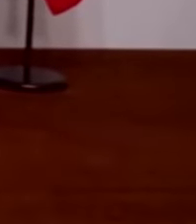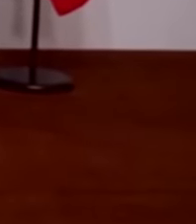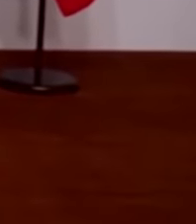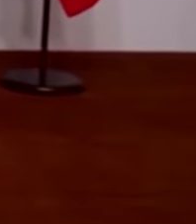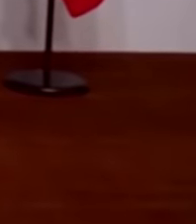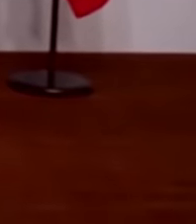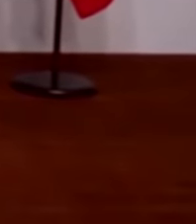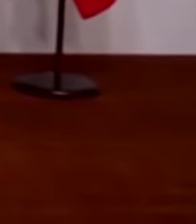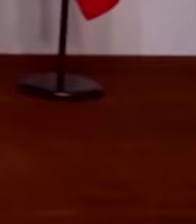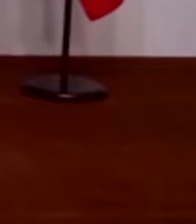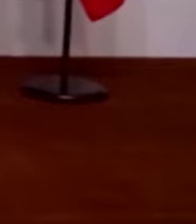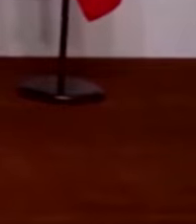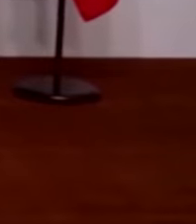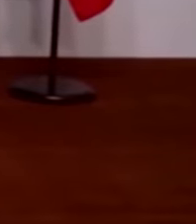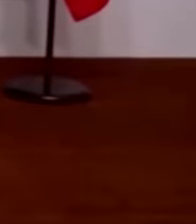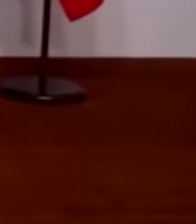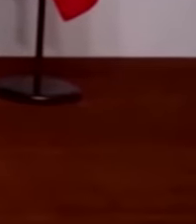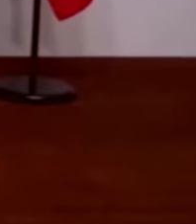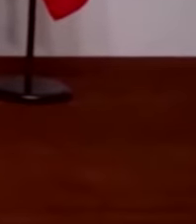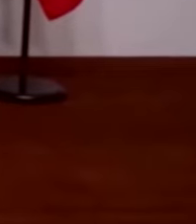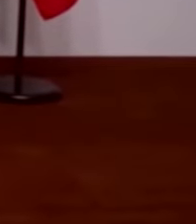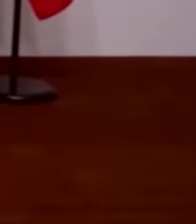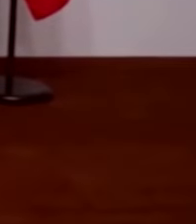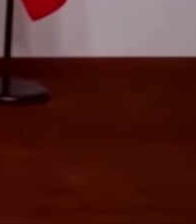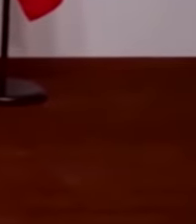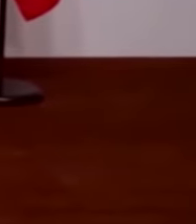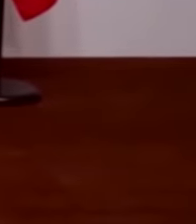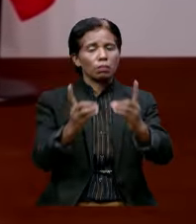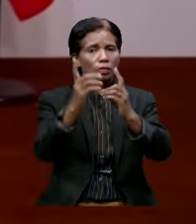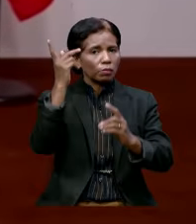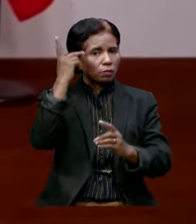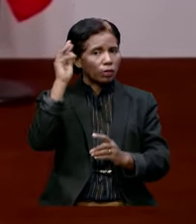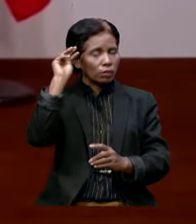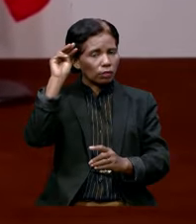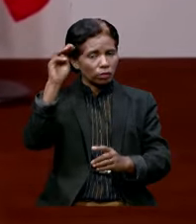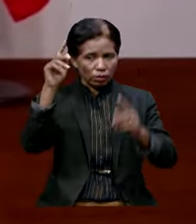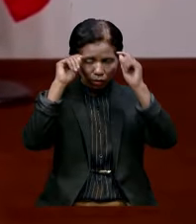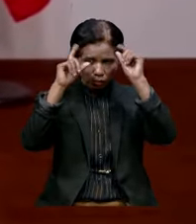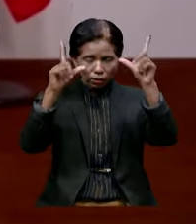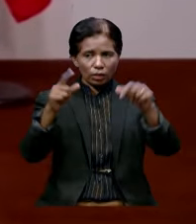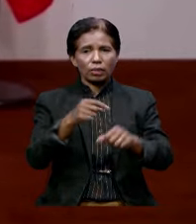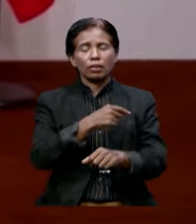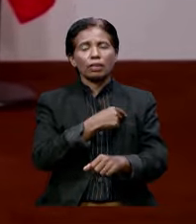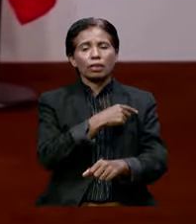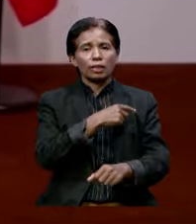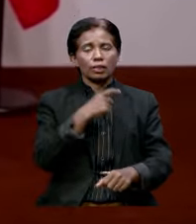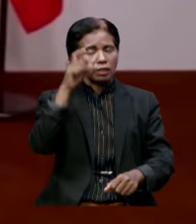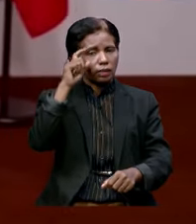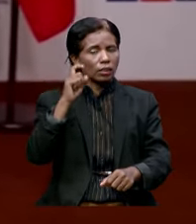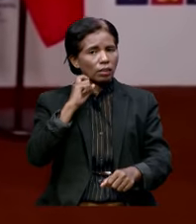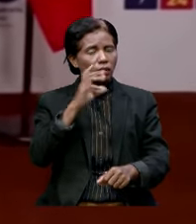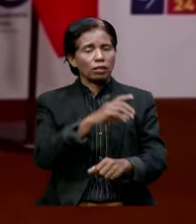Primeiru Ministru Australia Antoni Albanes hasoru malu ho Primeiru Ministru Timor-Leste Shanano Guzmão no Sultan